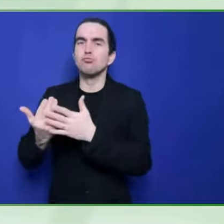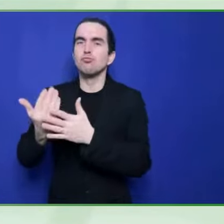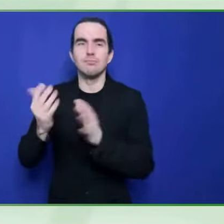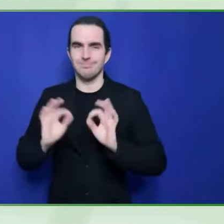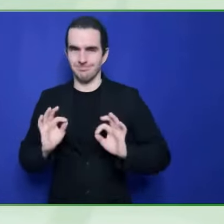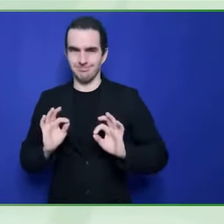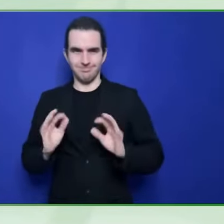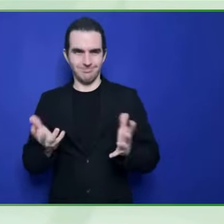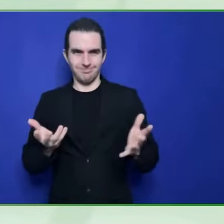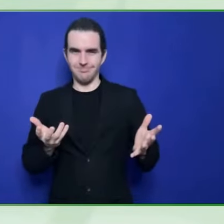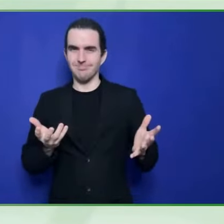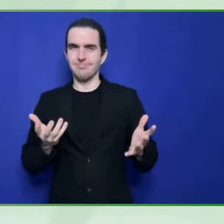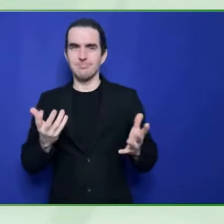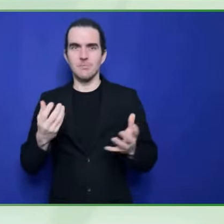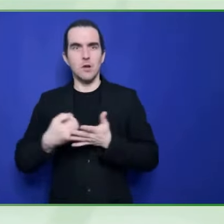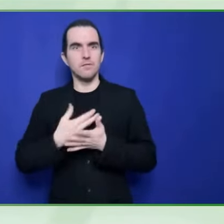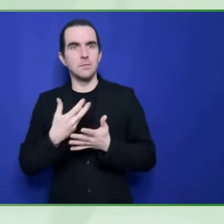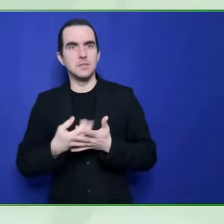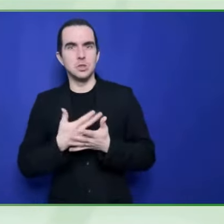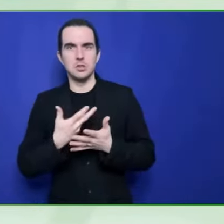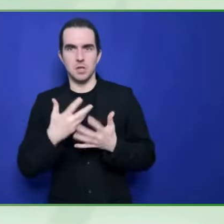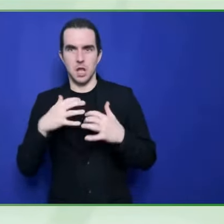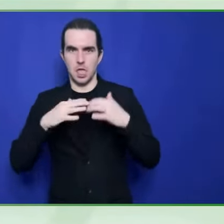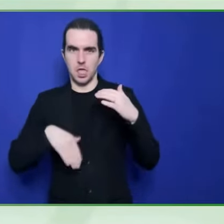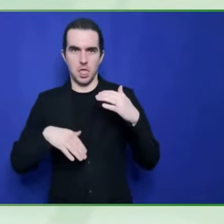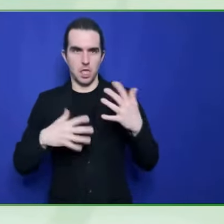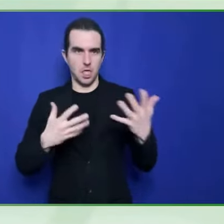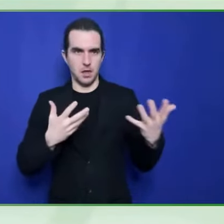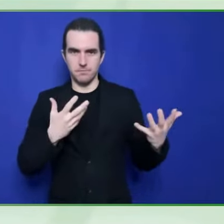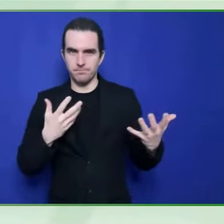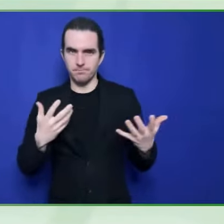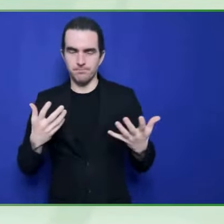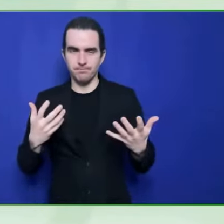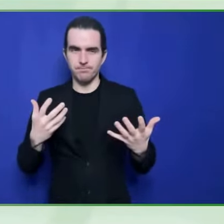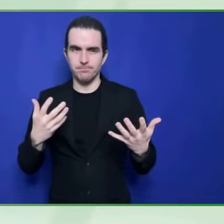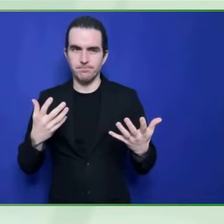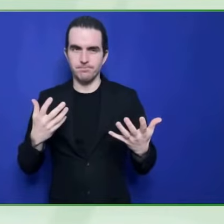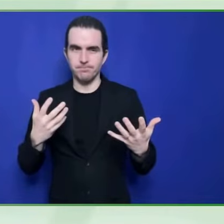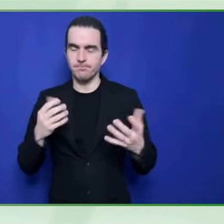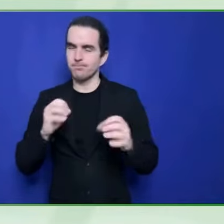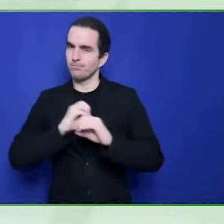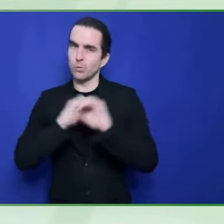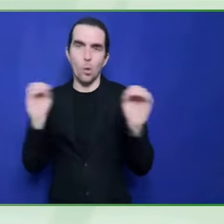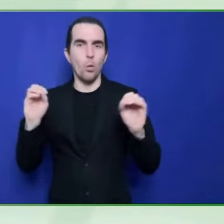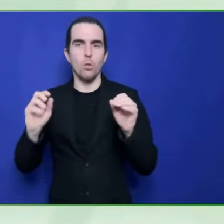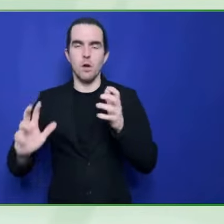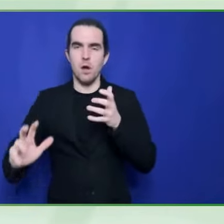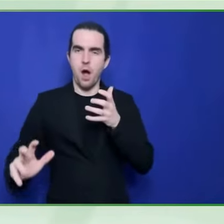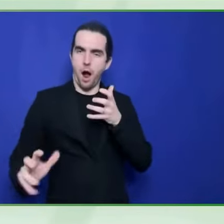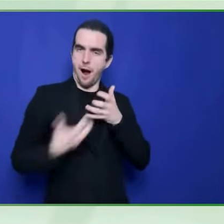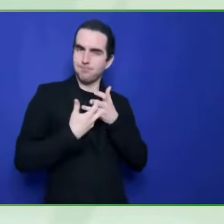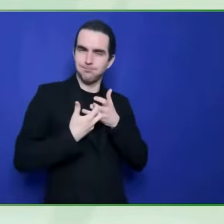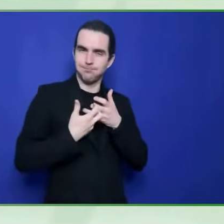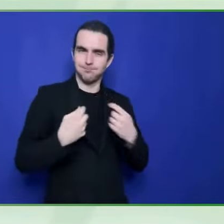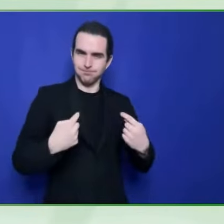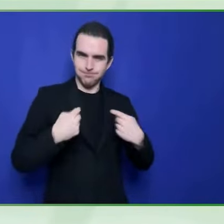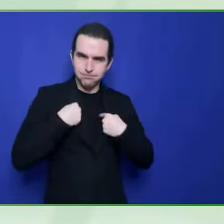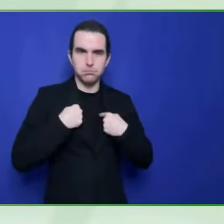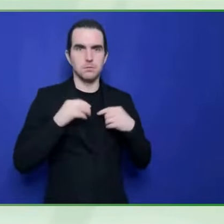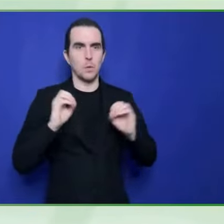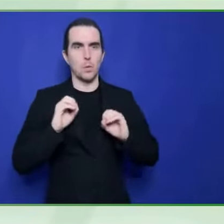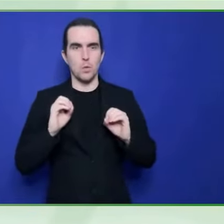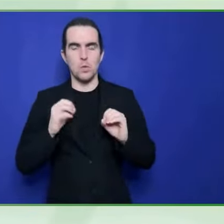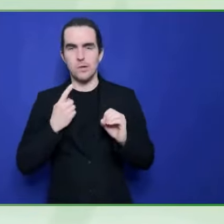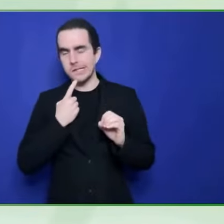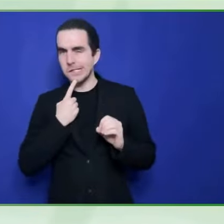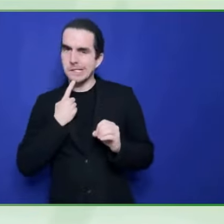power chair going to be able to go there? There was no information that helped me actually connect the dots. So the cognitive load of